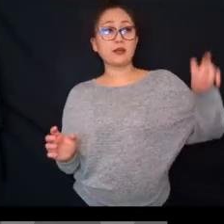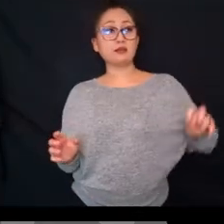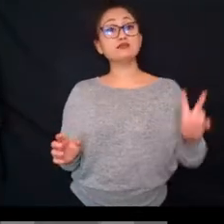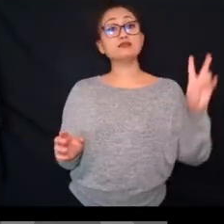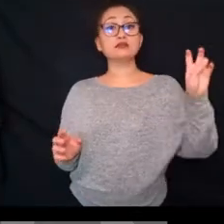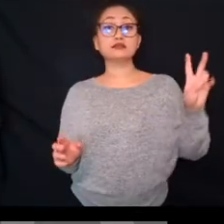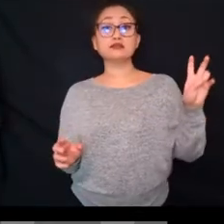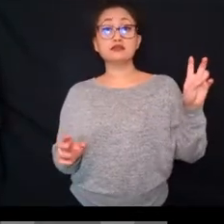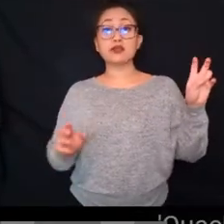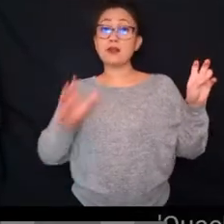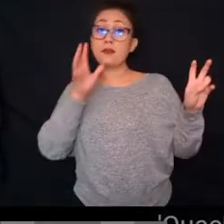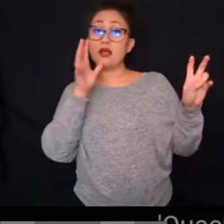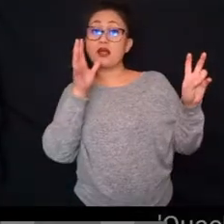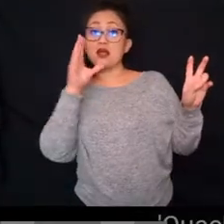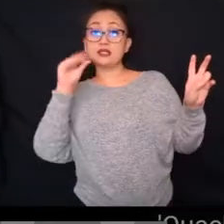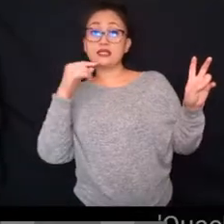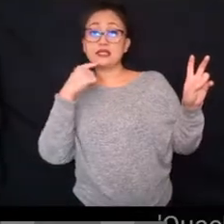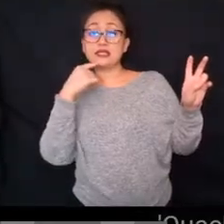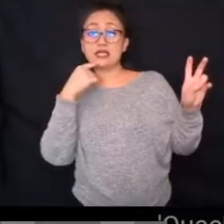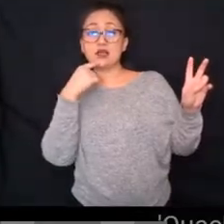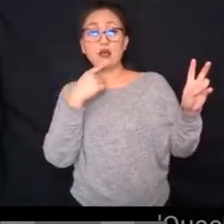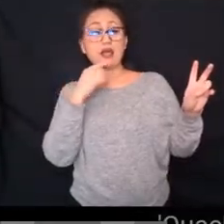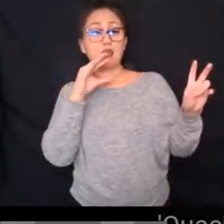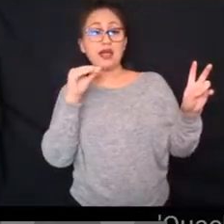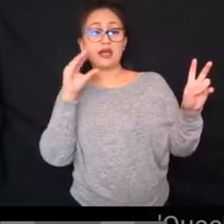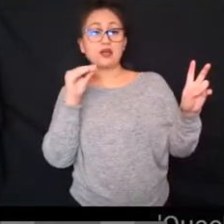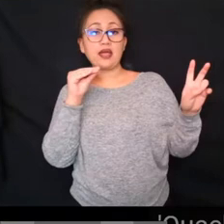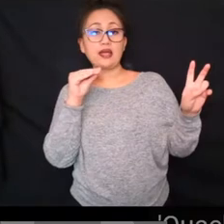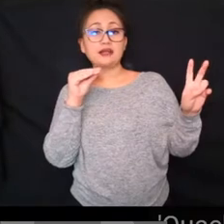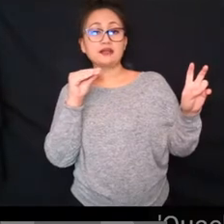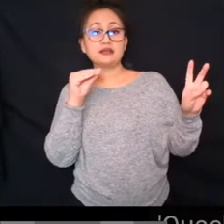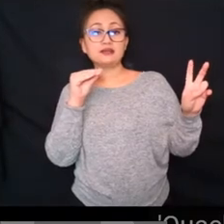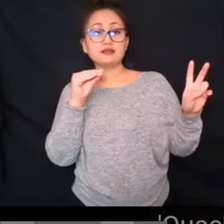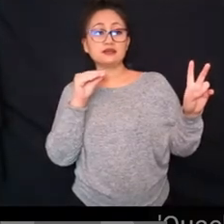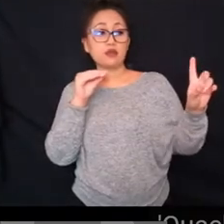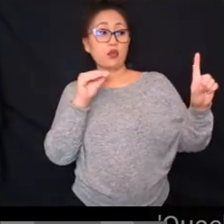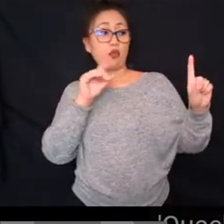and far away. When the mother duck said quack, quack, quack,